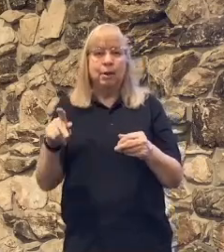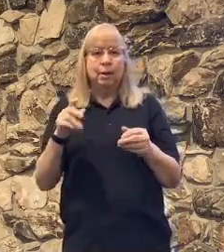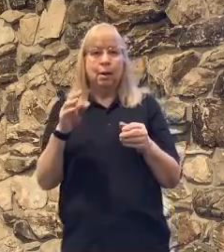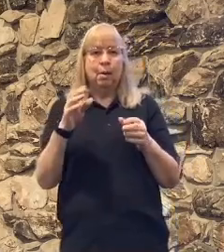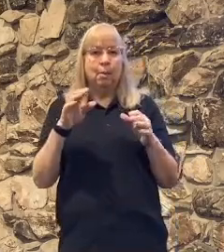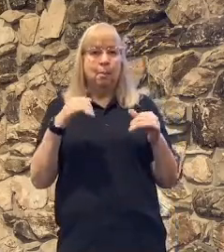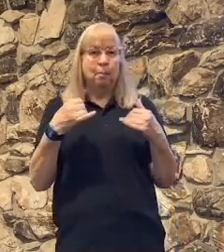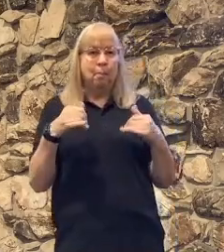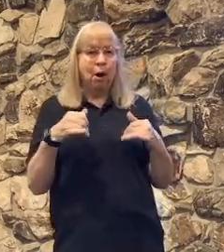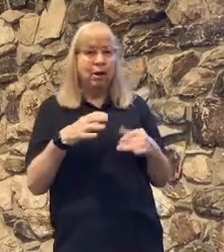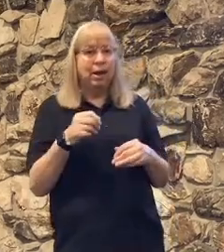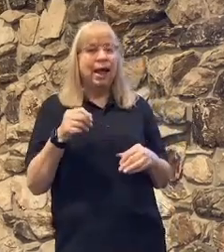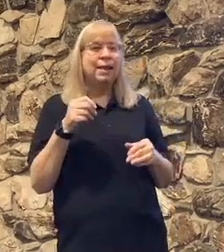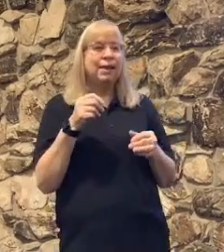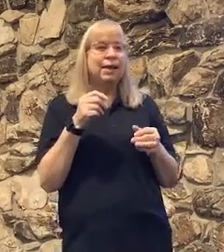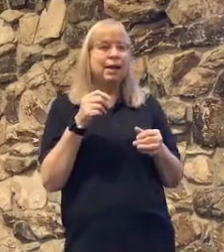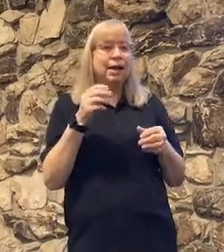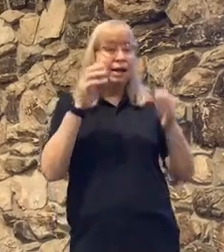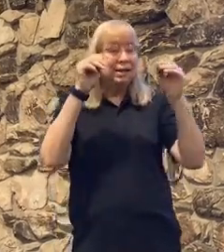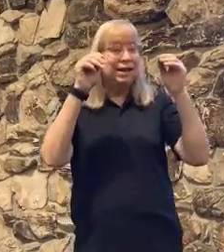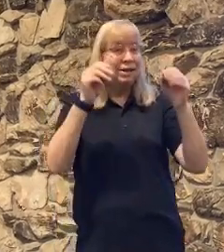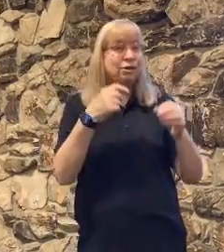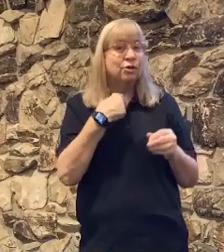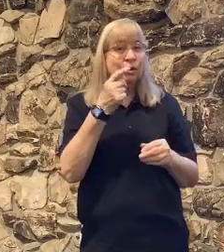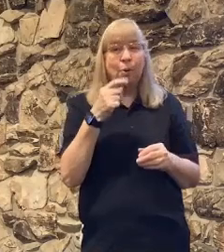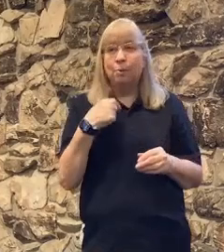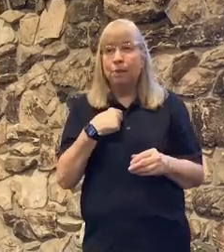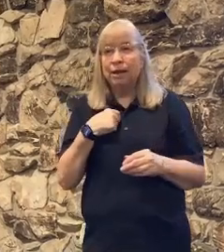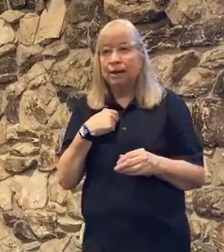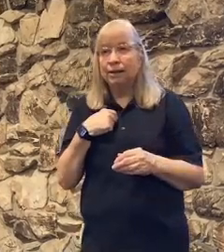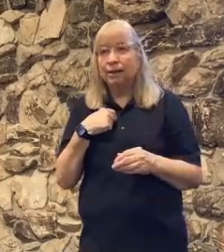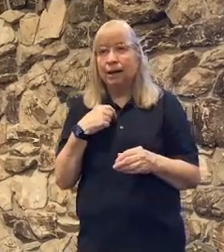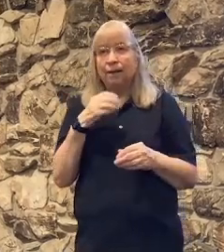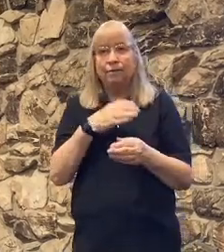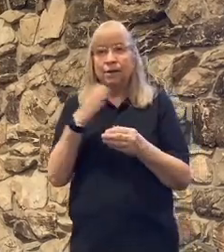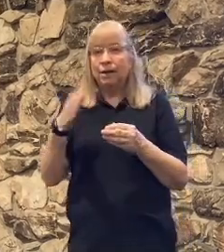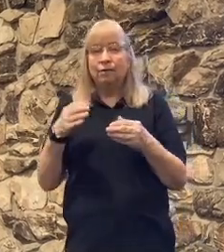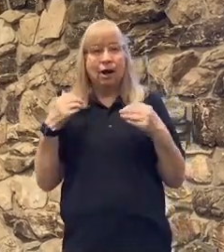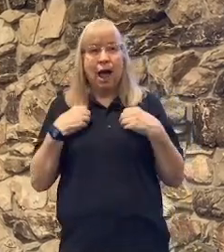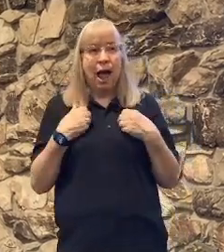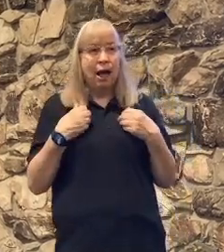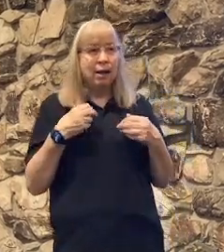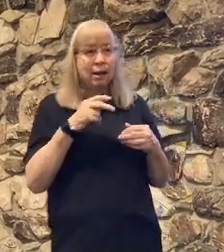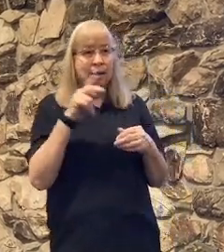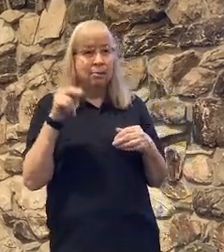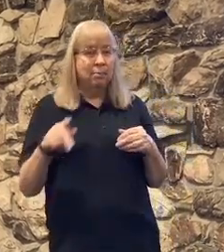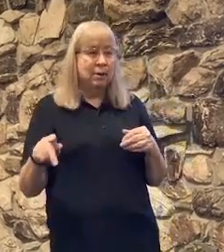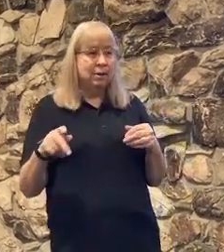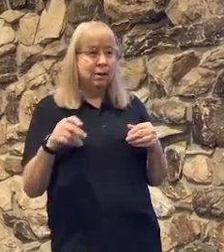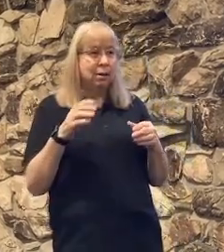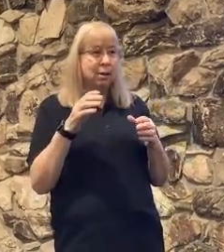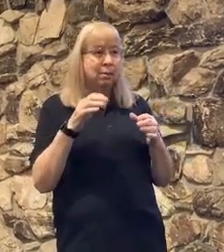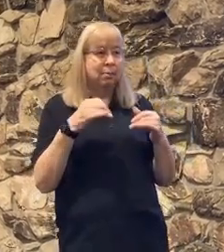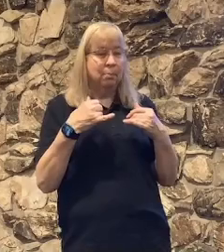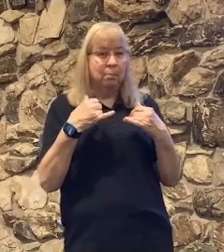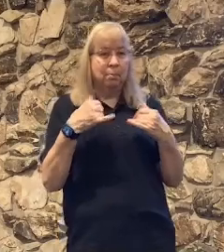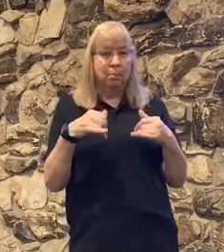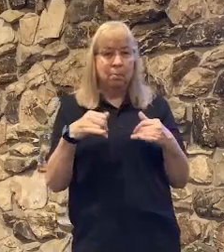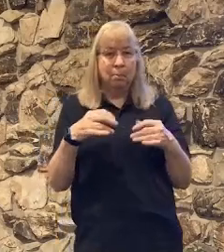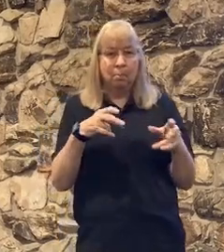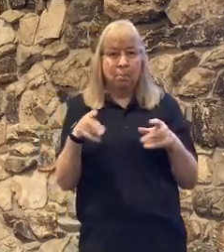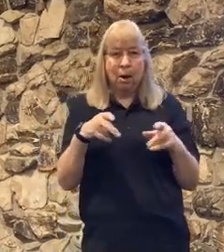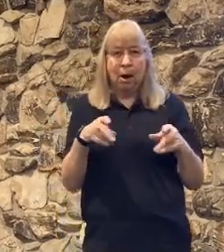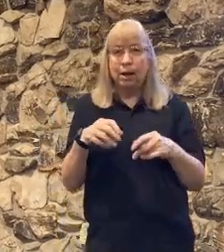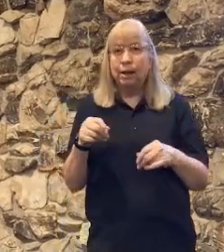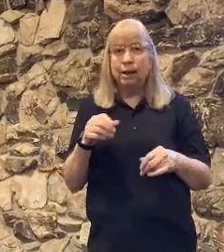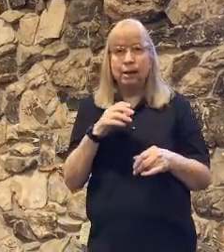teacher had told me that this class has never had a pizza party, and they never will, because David never turns in his book.